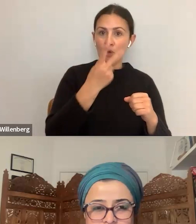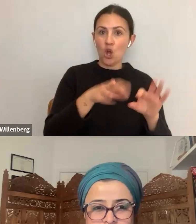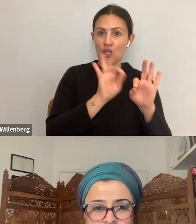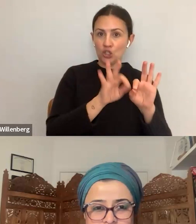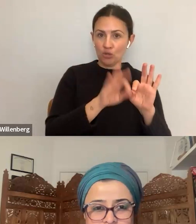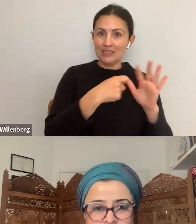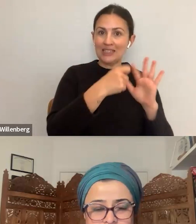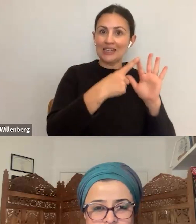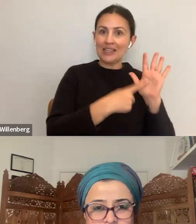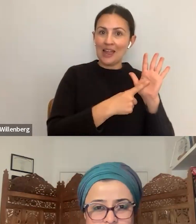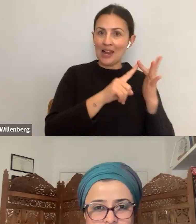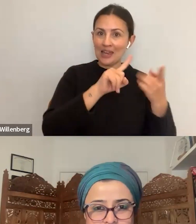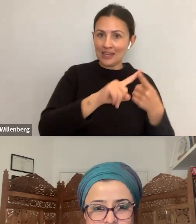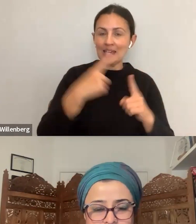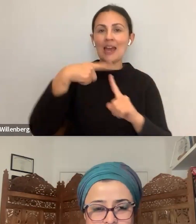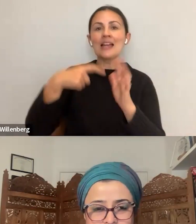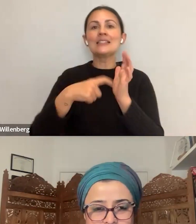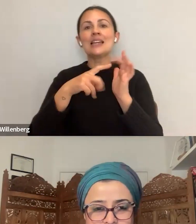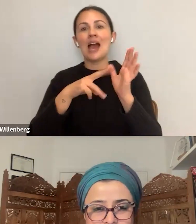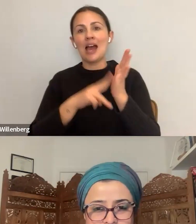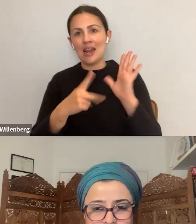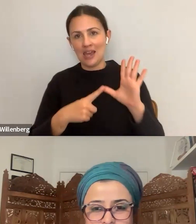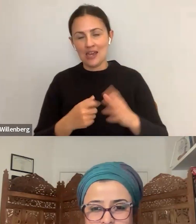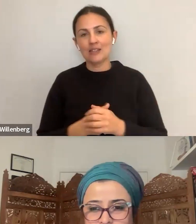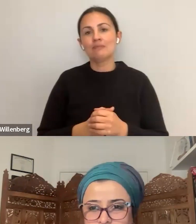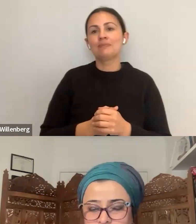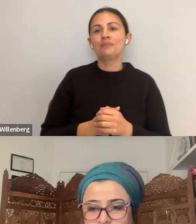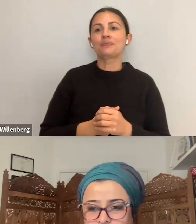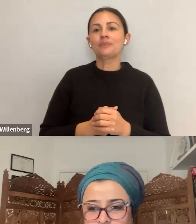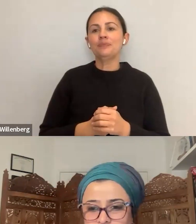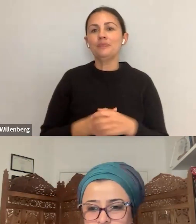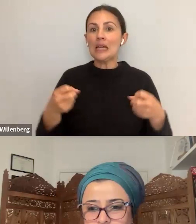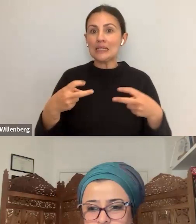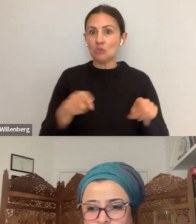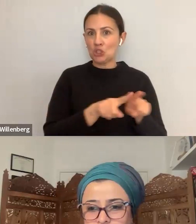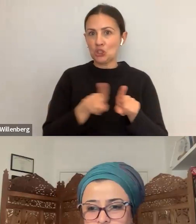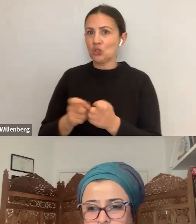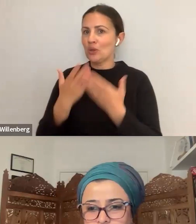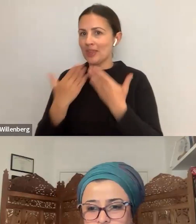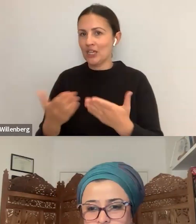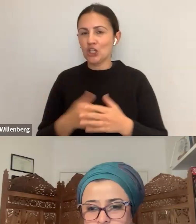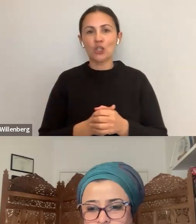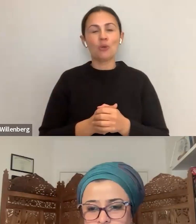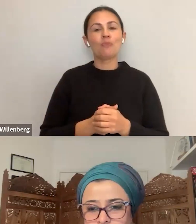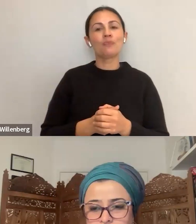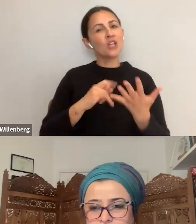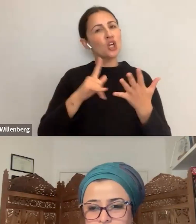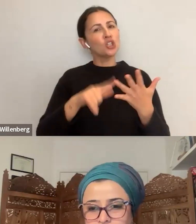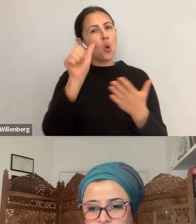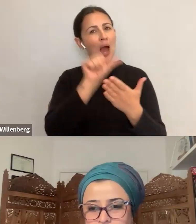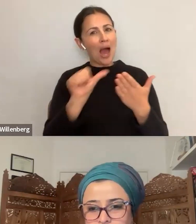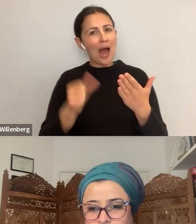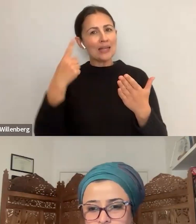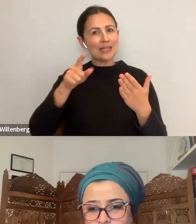and also our captioners. So today we're going to be exploring how arts and creative